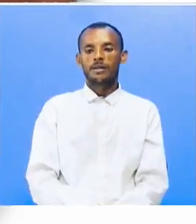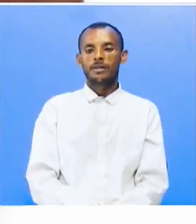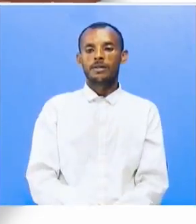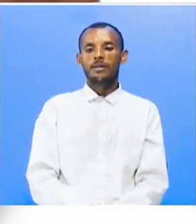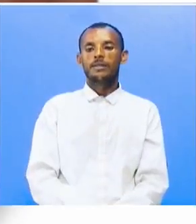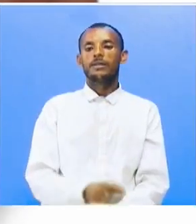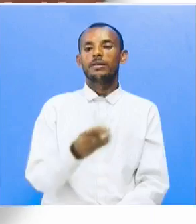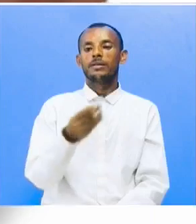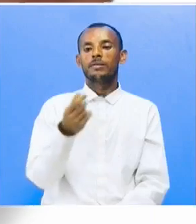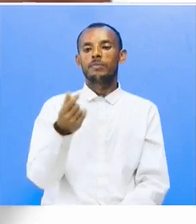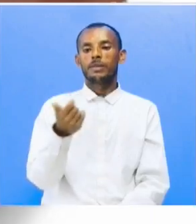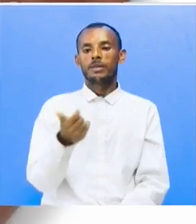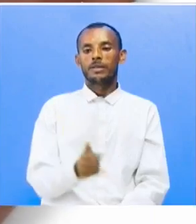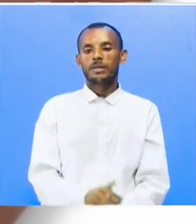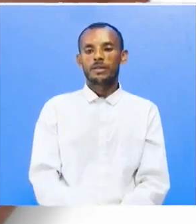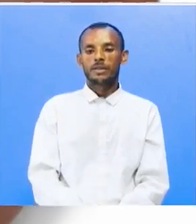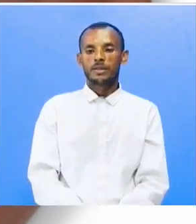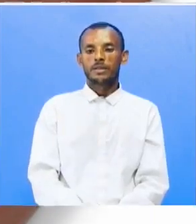birr